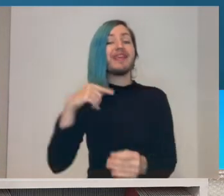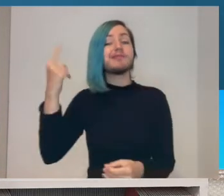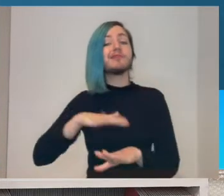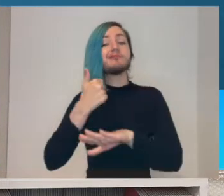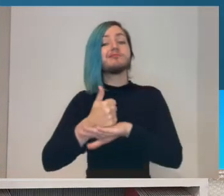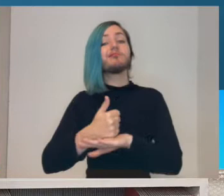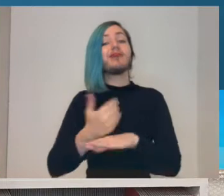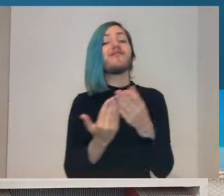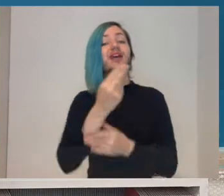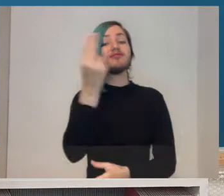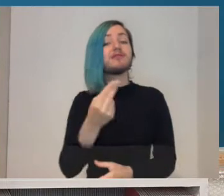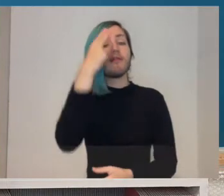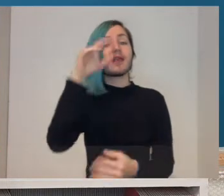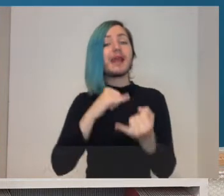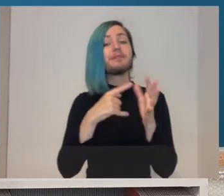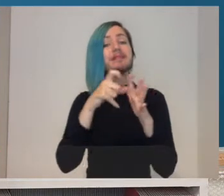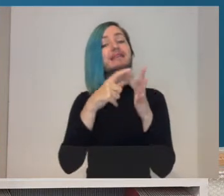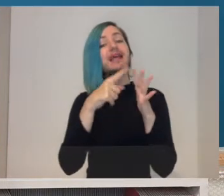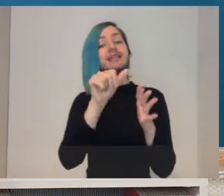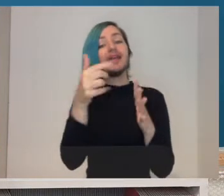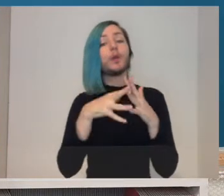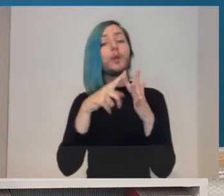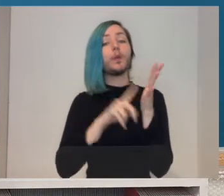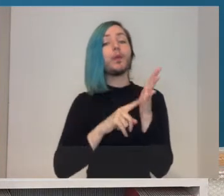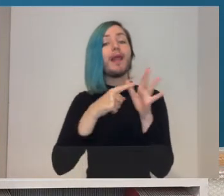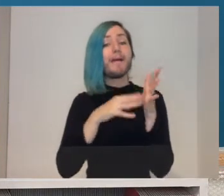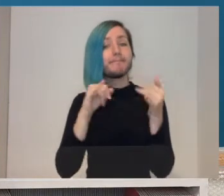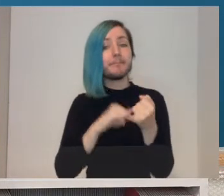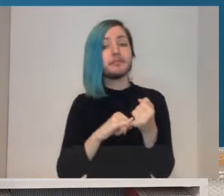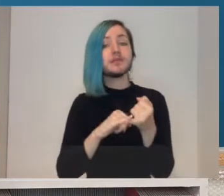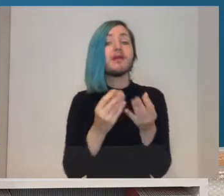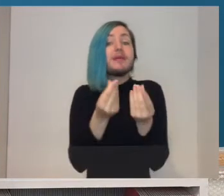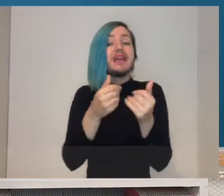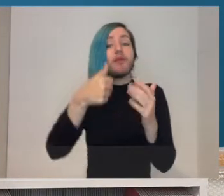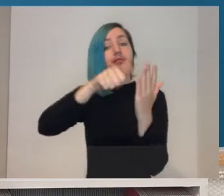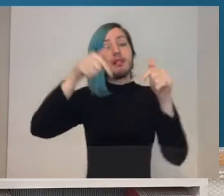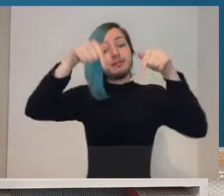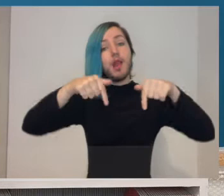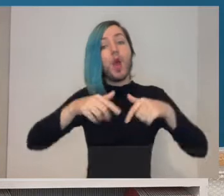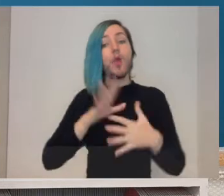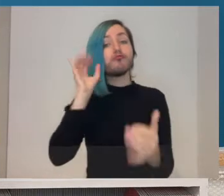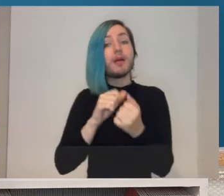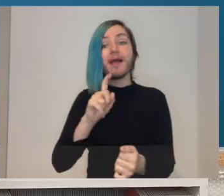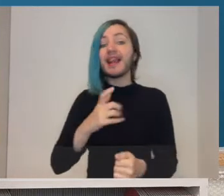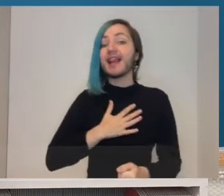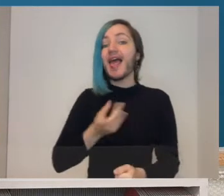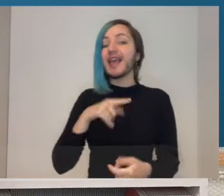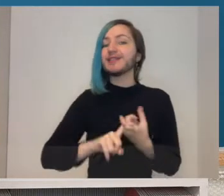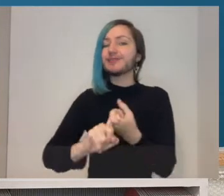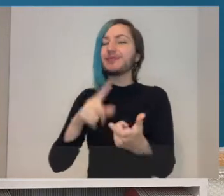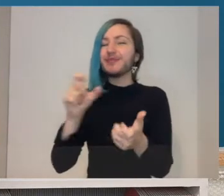designer Sadie Williams. You can find the materials that you need for this workshop listed below, and don't forget to hit like and subscribe to our